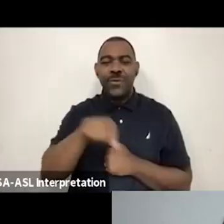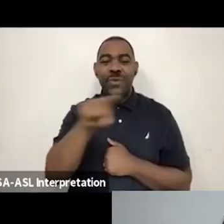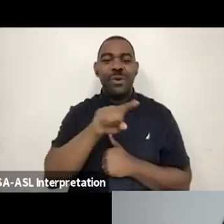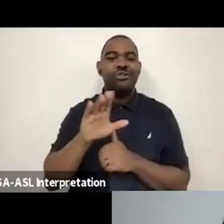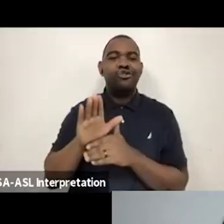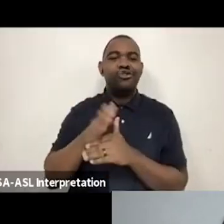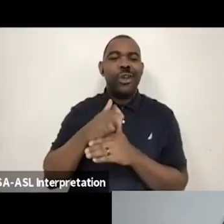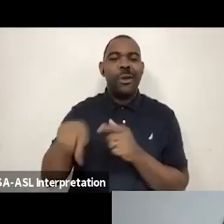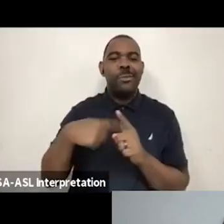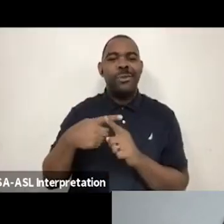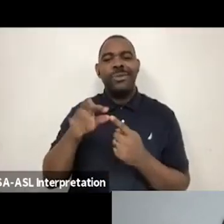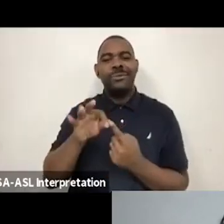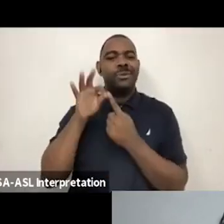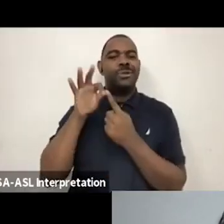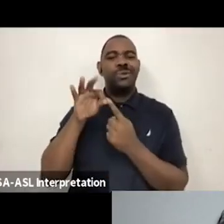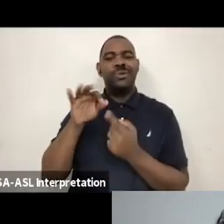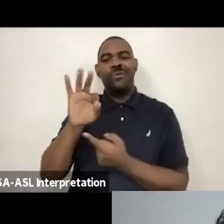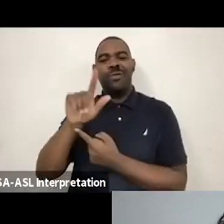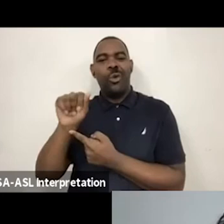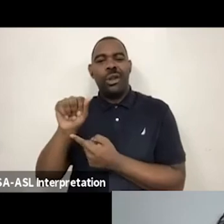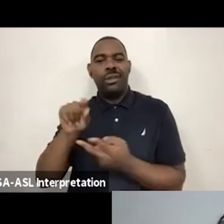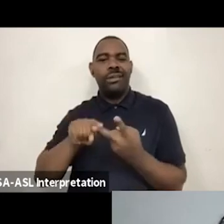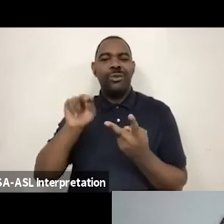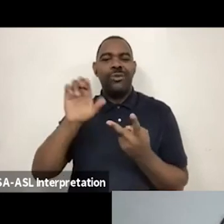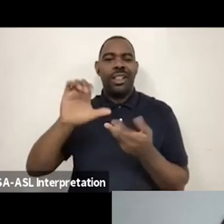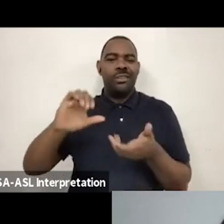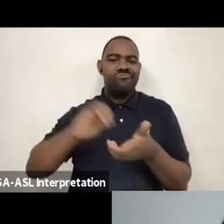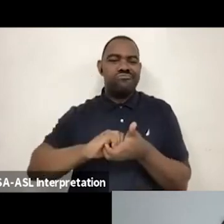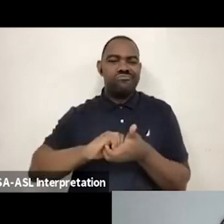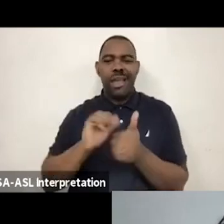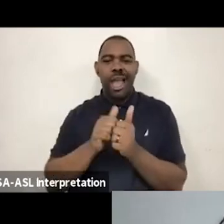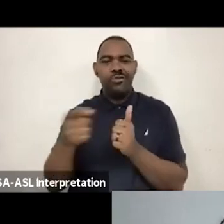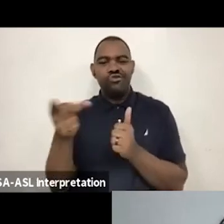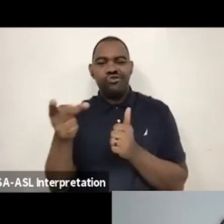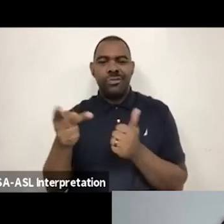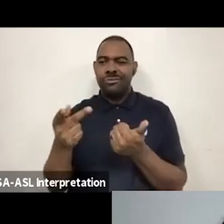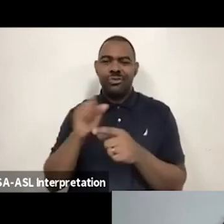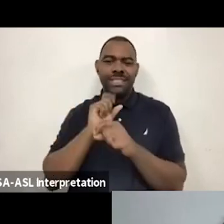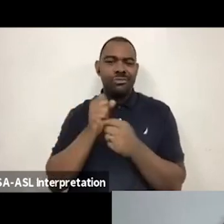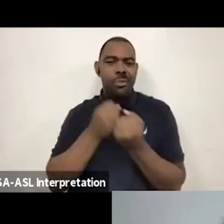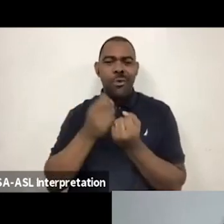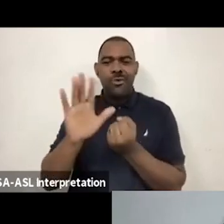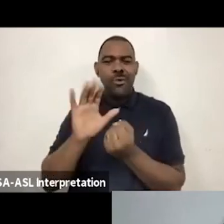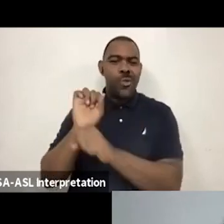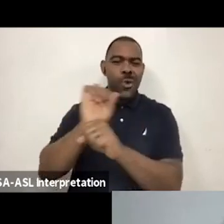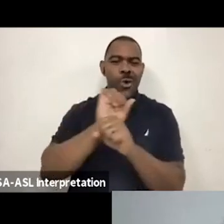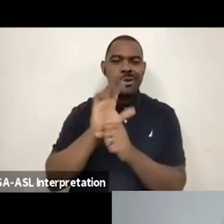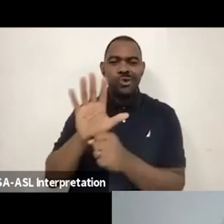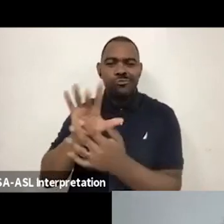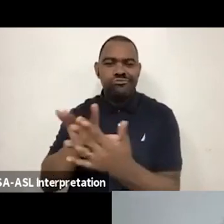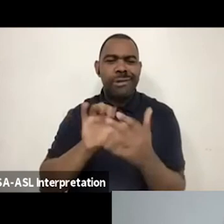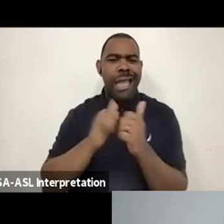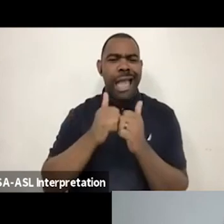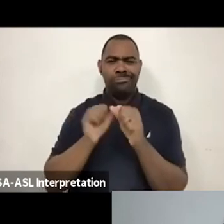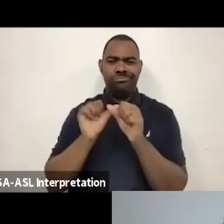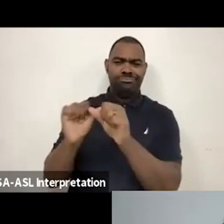about the really special Florida-North Carolina partnership that you have formed and how it supported your work in outreach, how